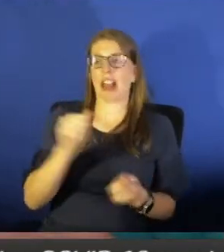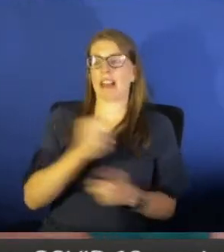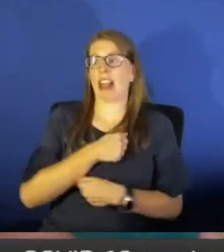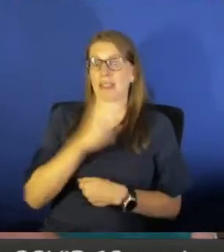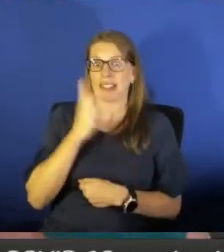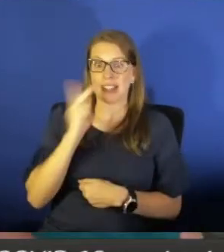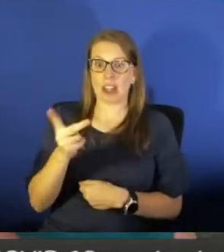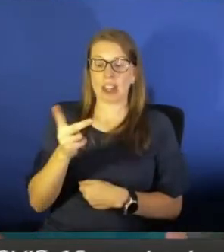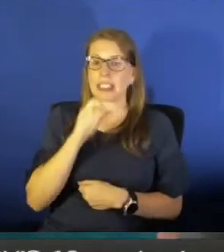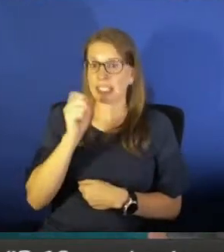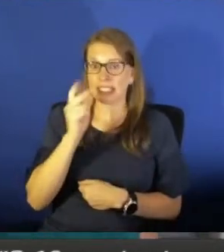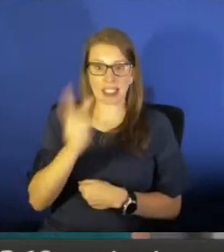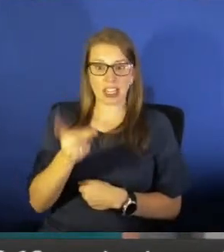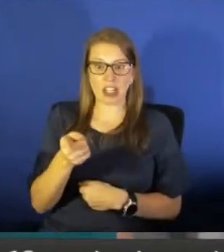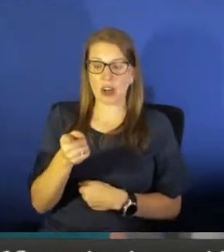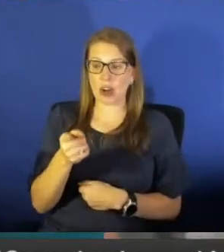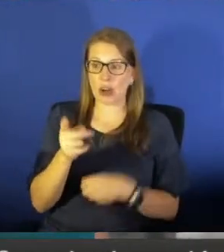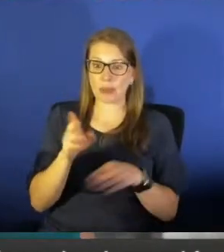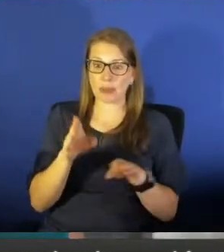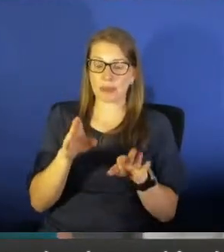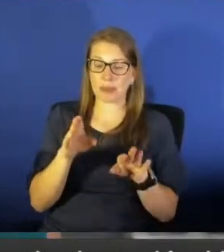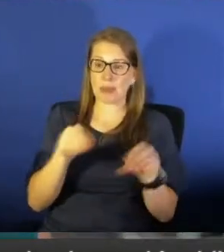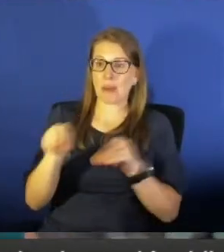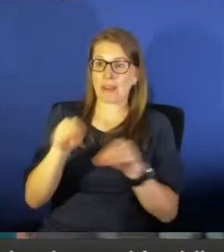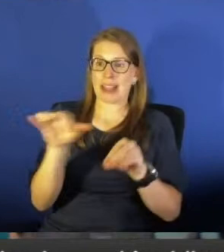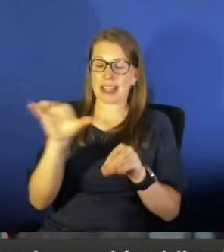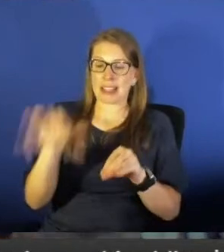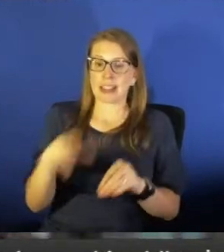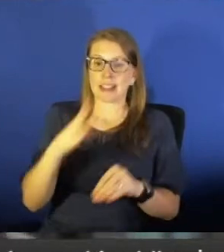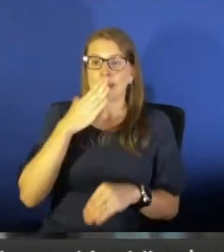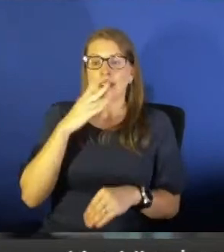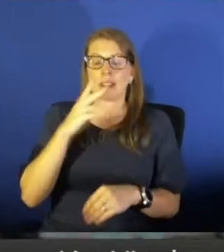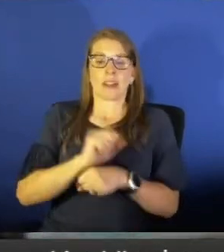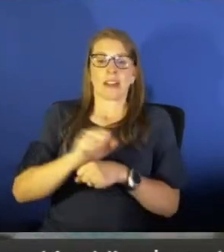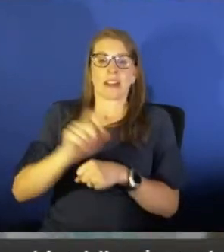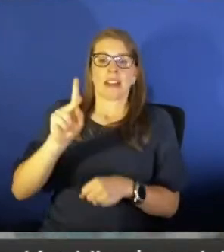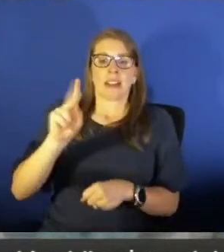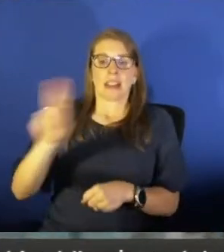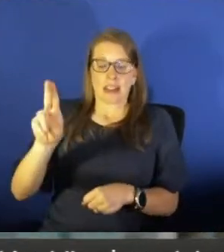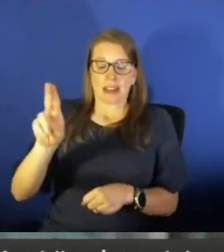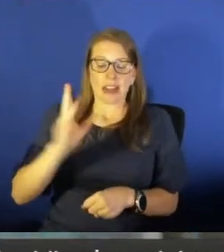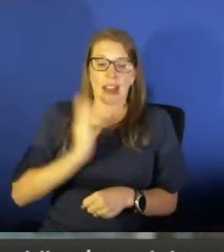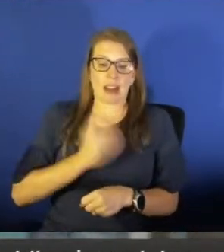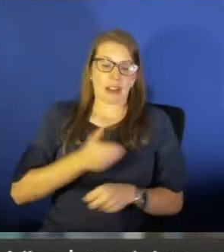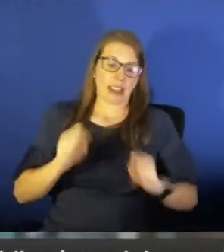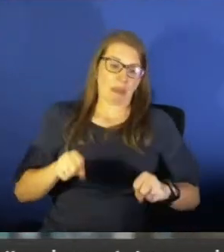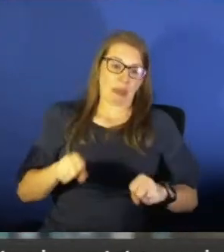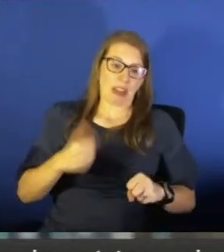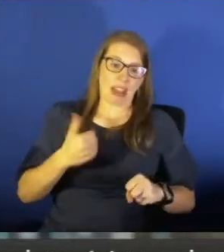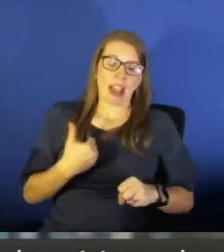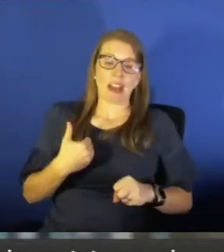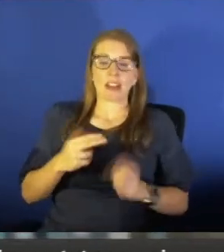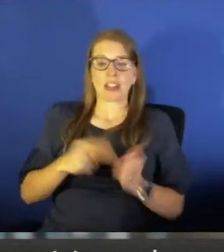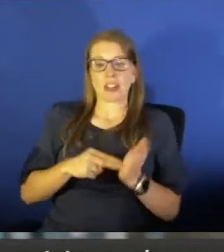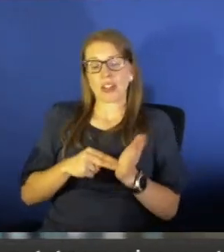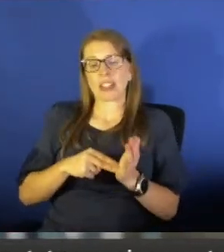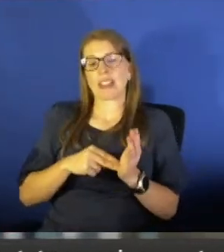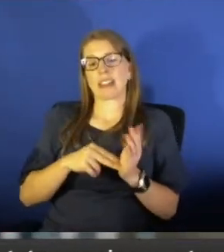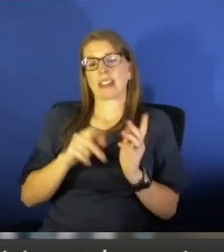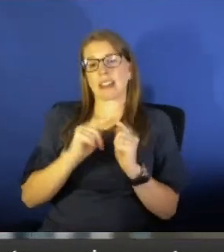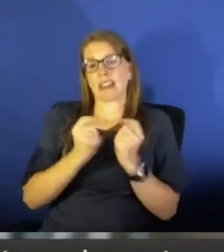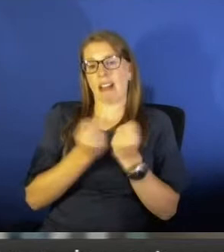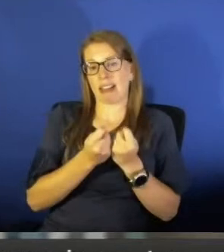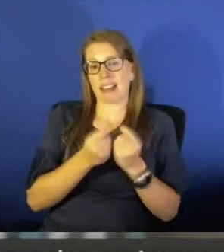that. And just thankful to work at KU, where we have this capability, our nursing colleagues who are the best in the world,